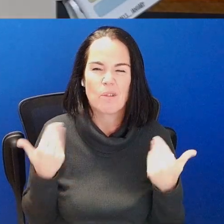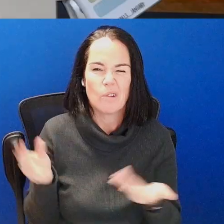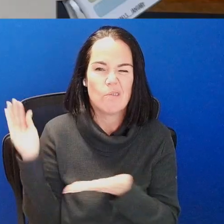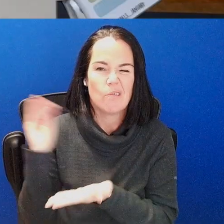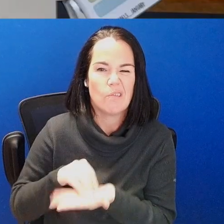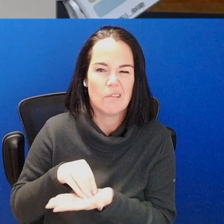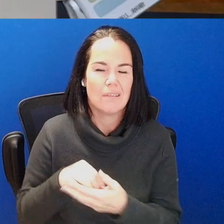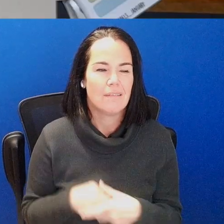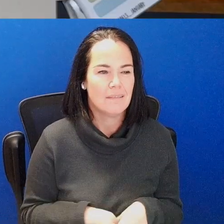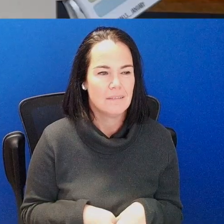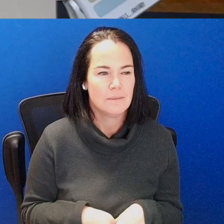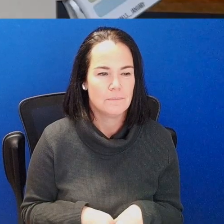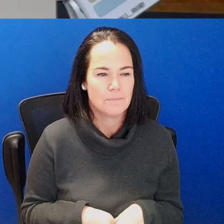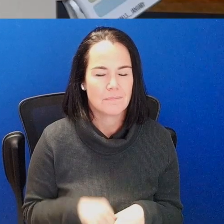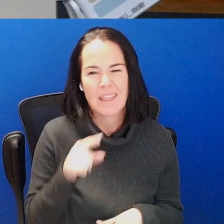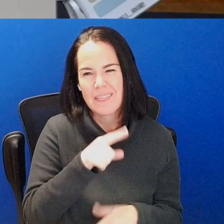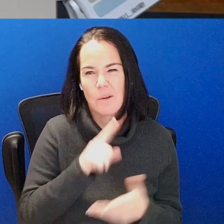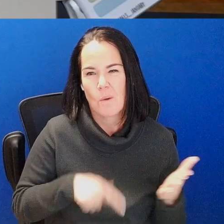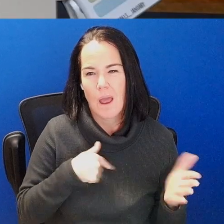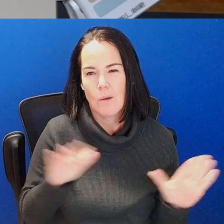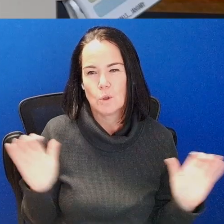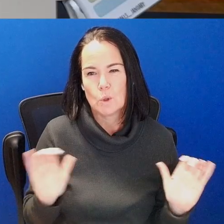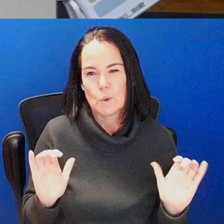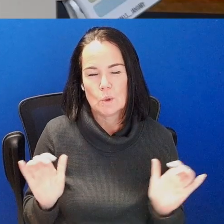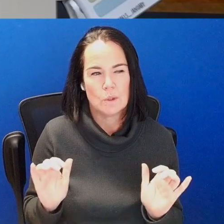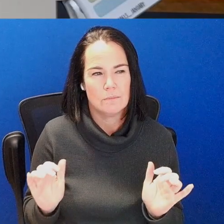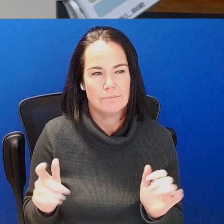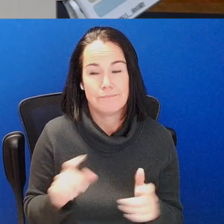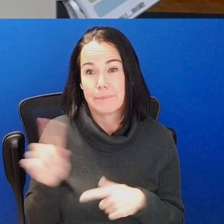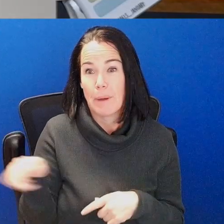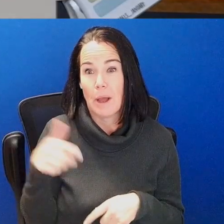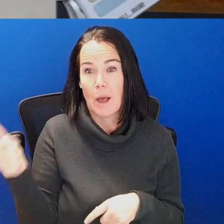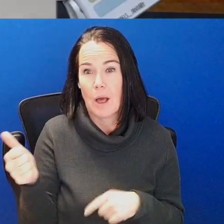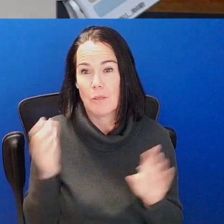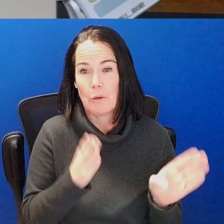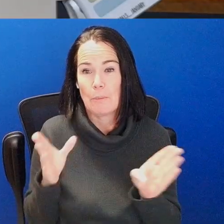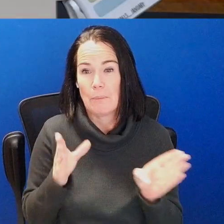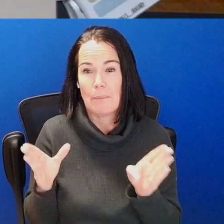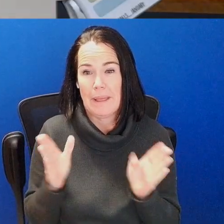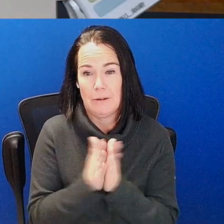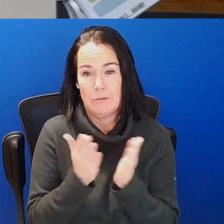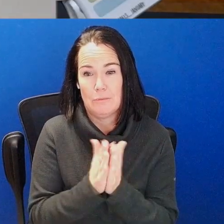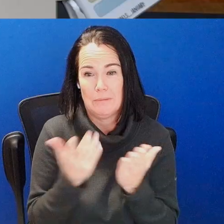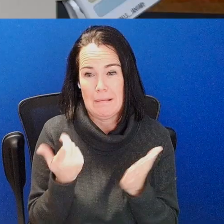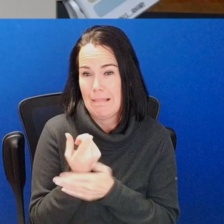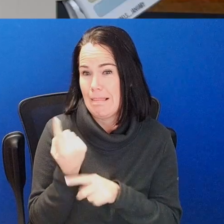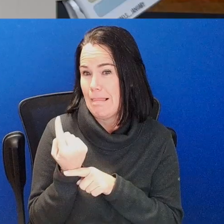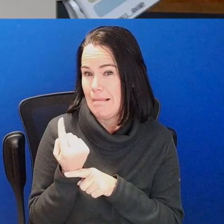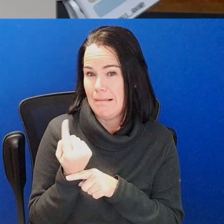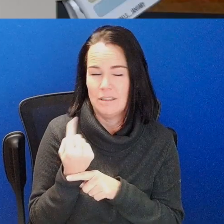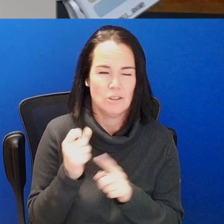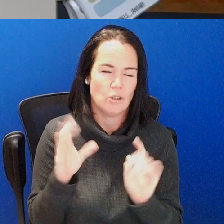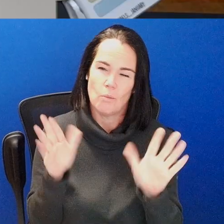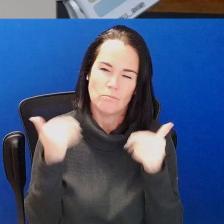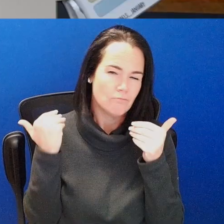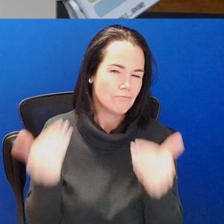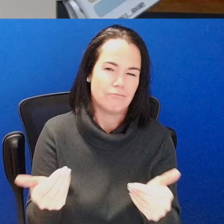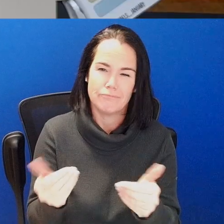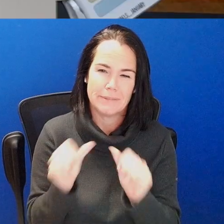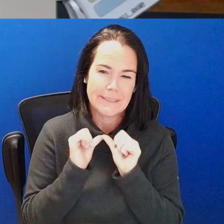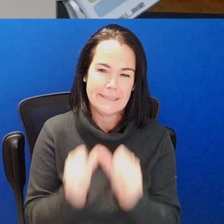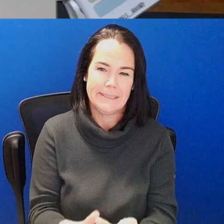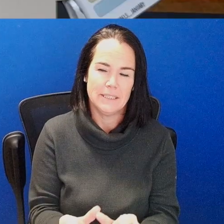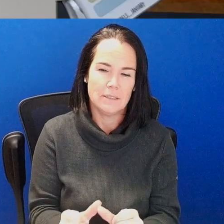Yeah, I'm gonna put this down at the bottom. That's what I was doing in my other planner last year. So let's